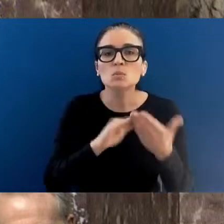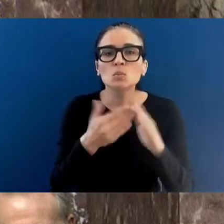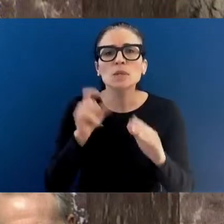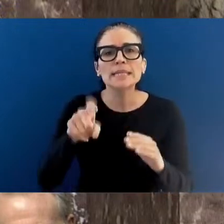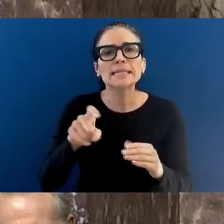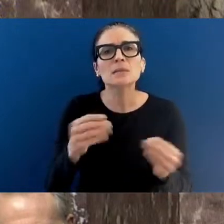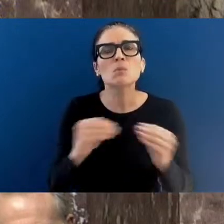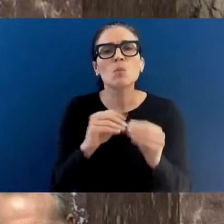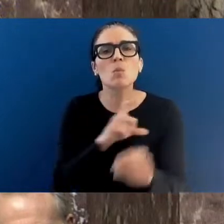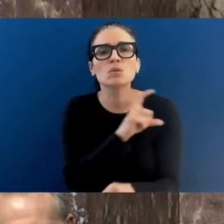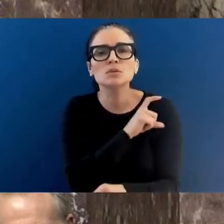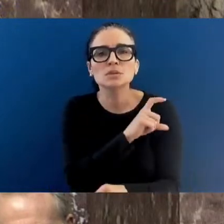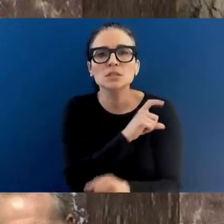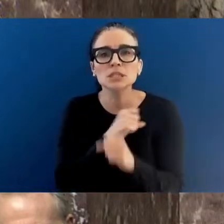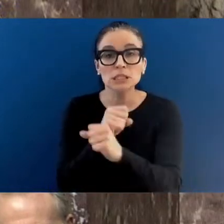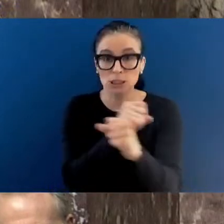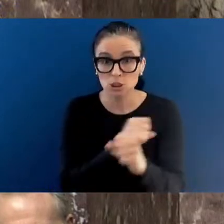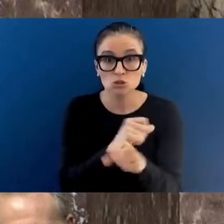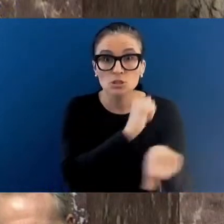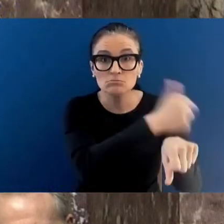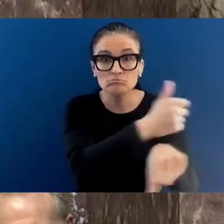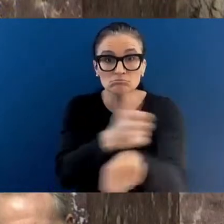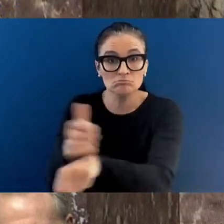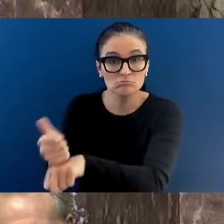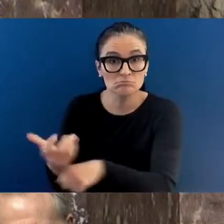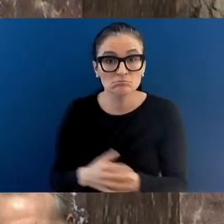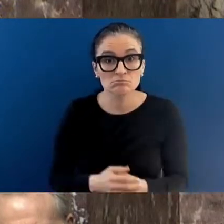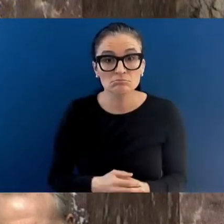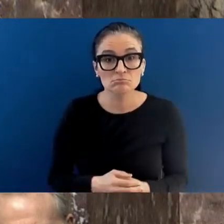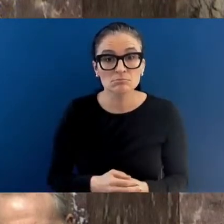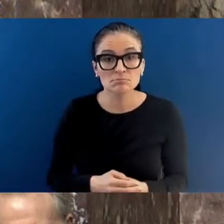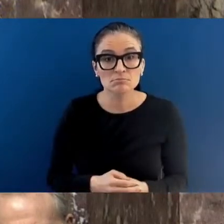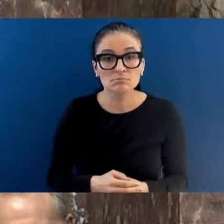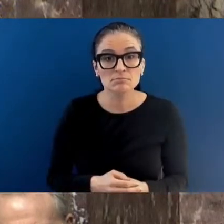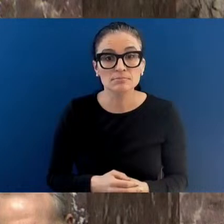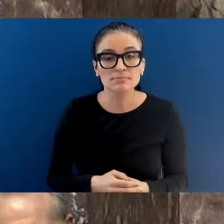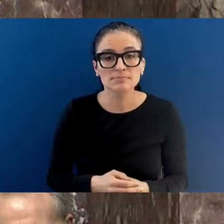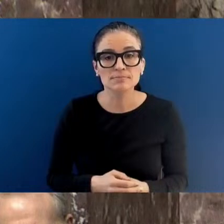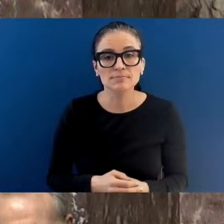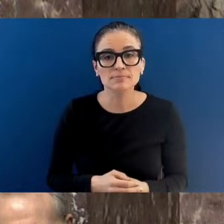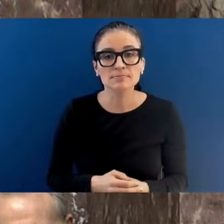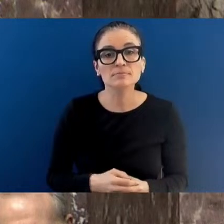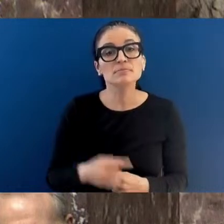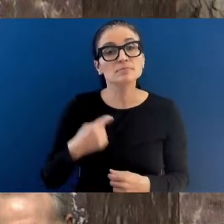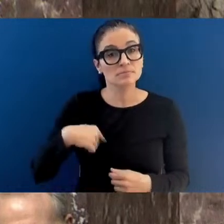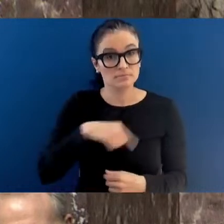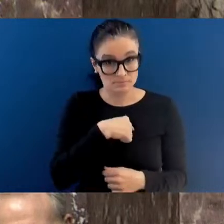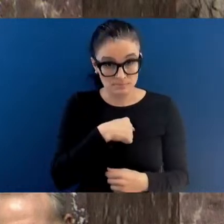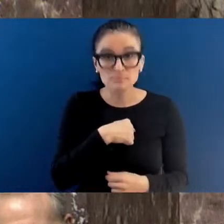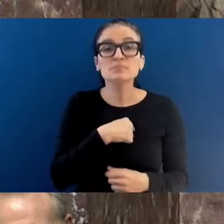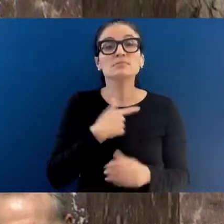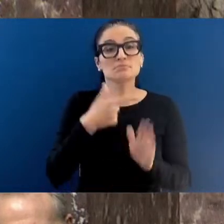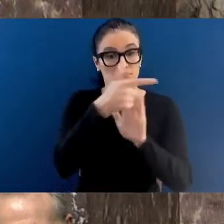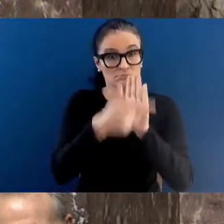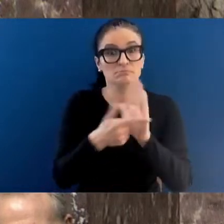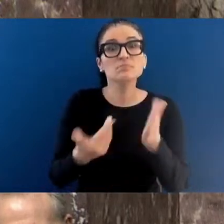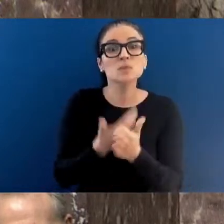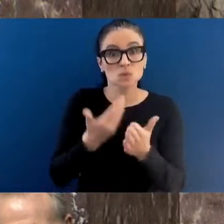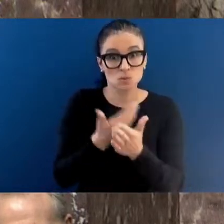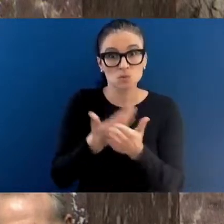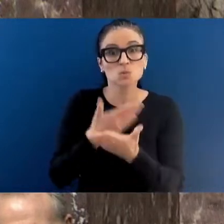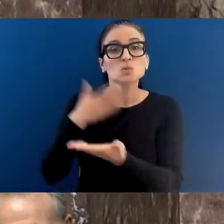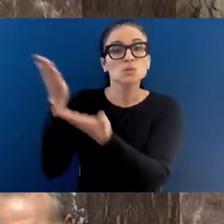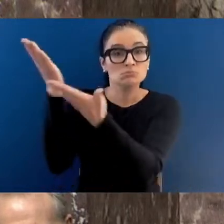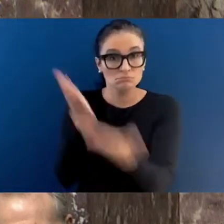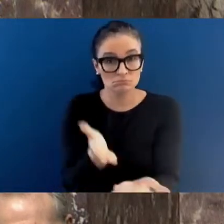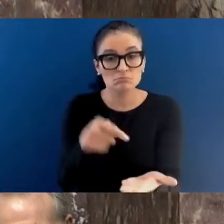That's why we've taken steps on anti-racism with the legislation that we have to address systemic racism. Now, the members can